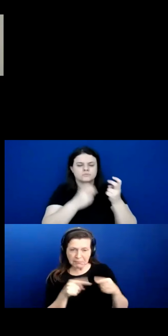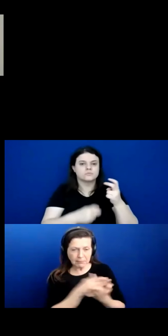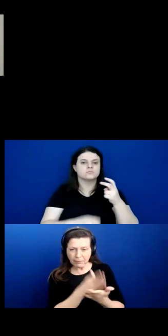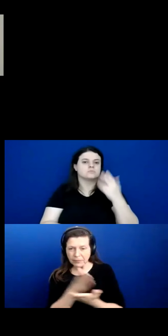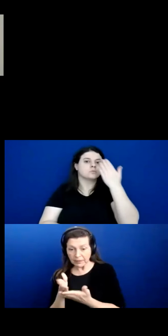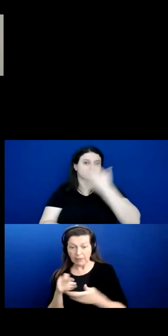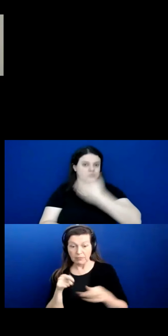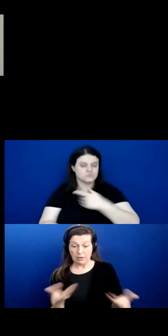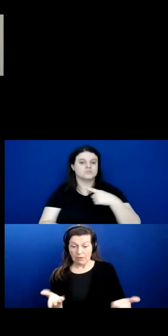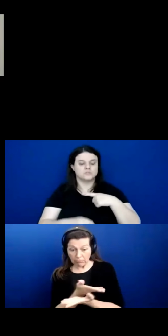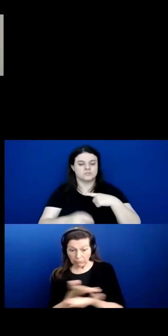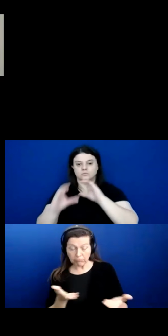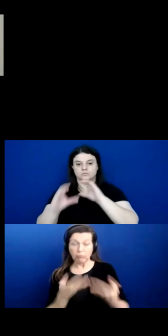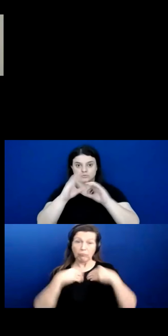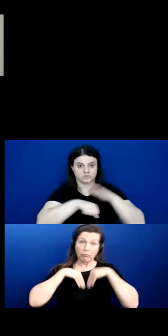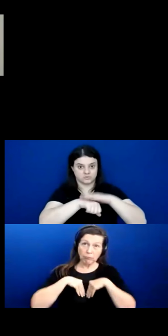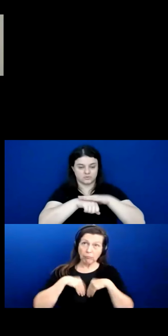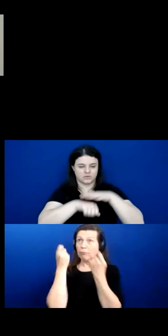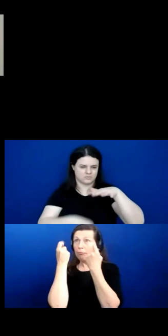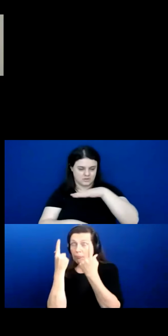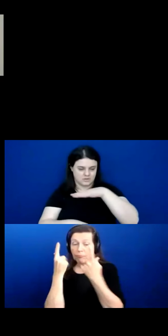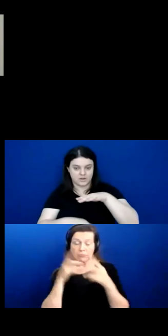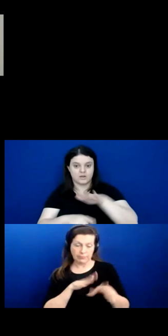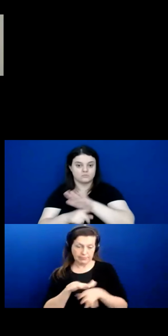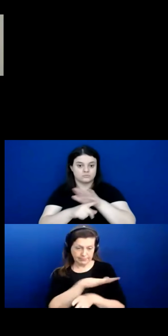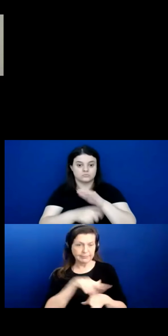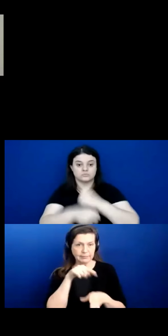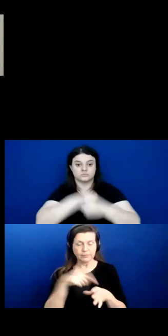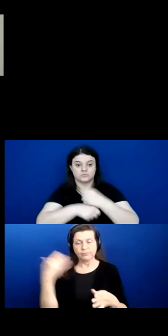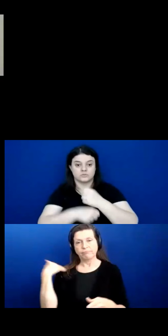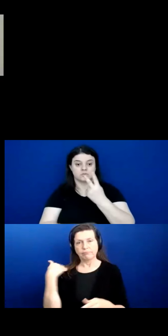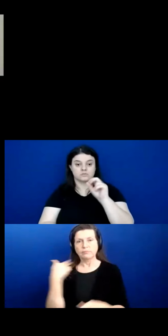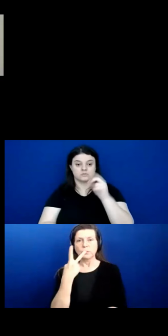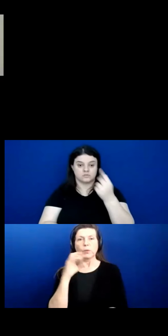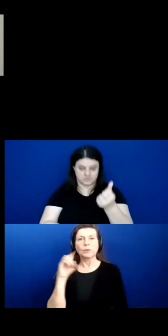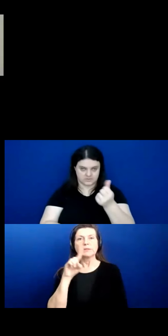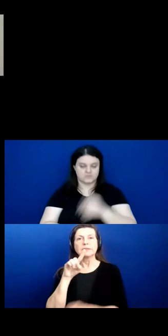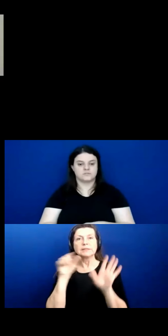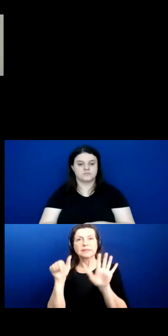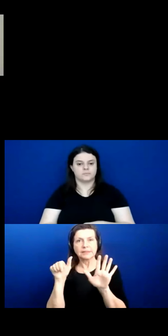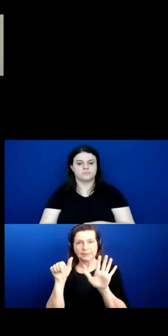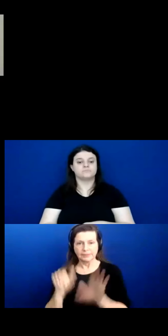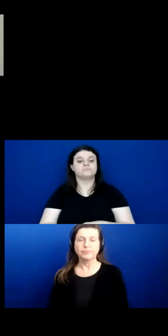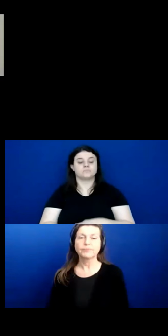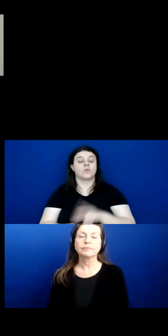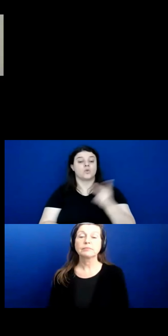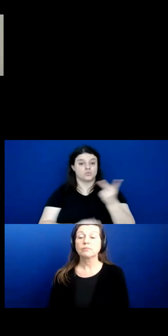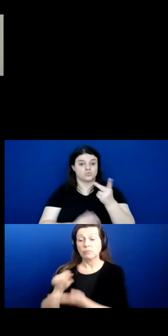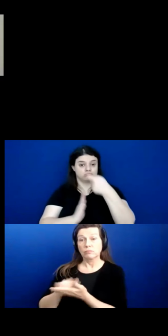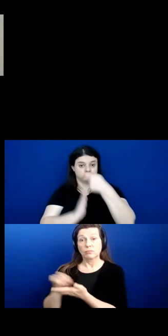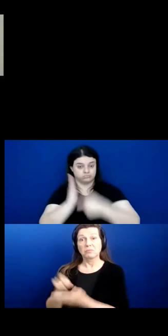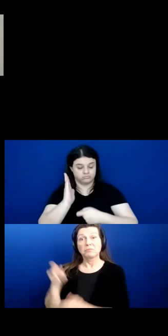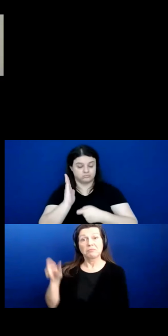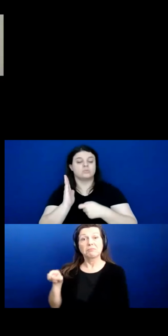communication interventions in this field in 2016. The authors, however, also